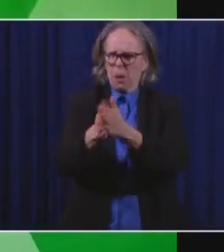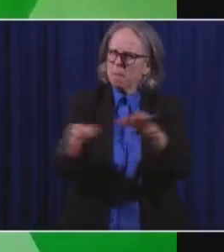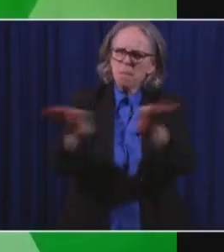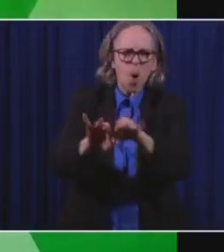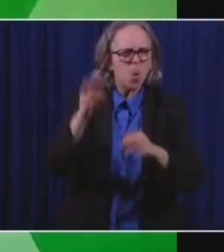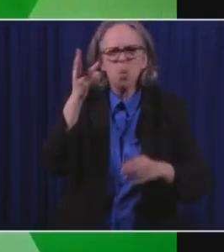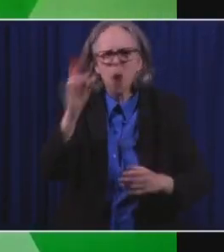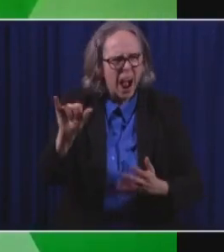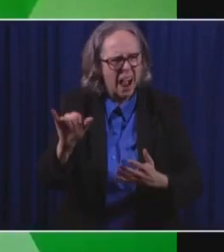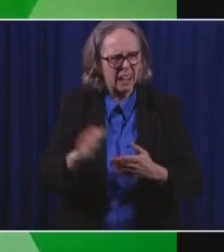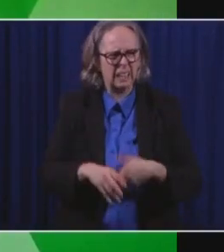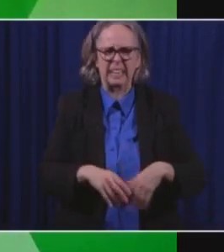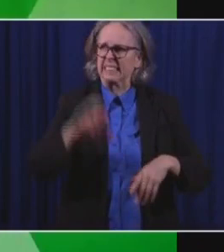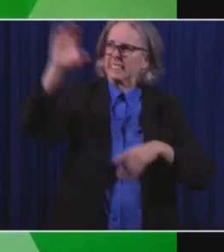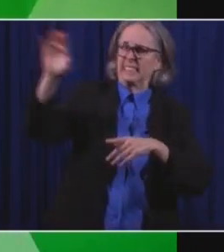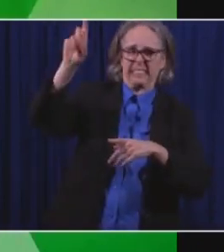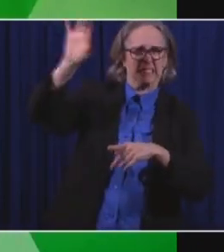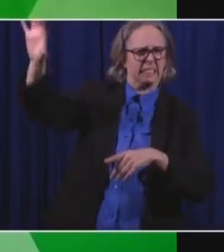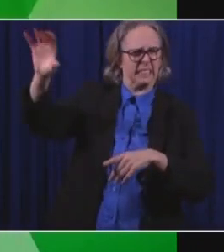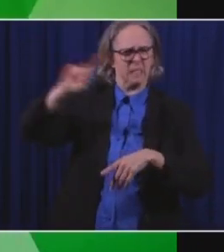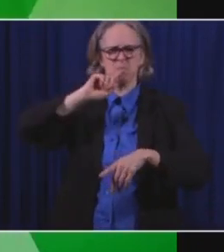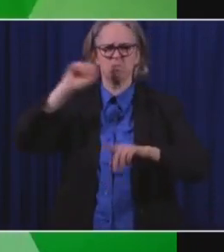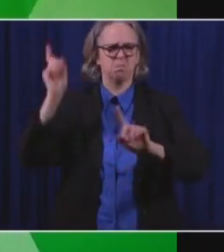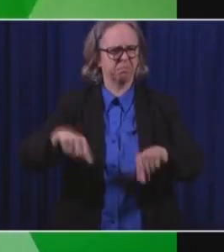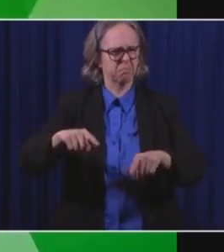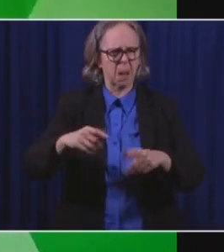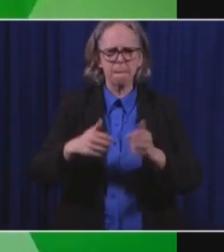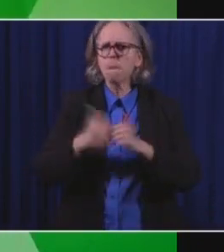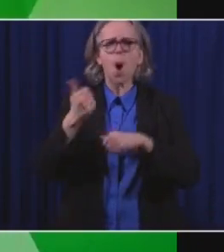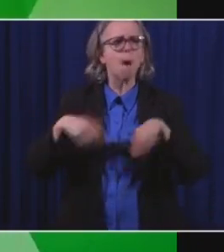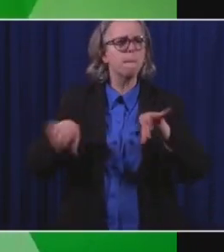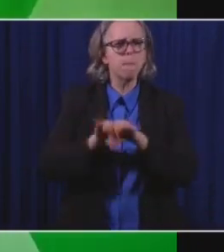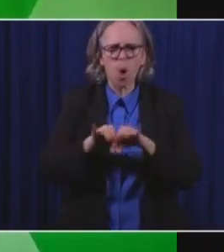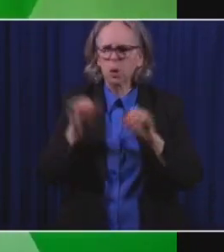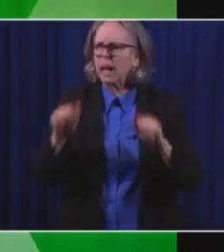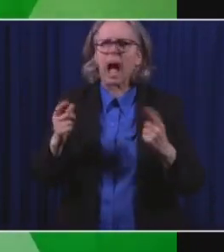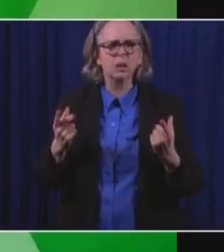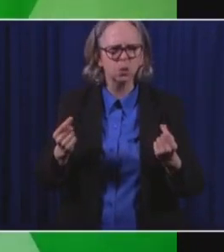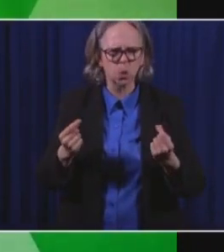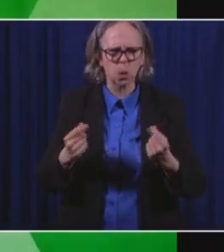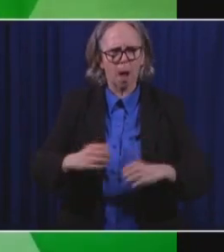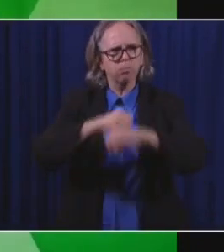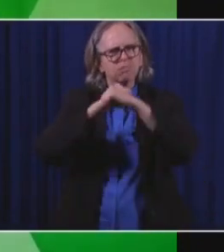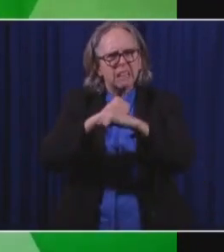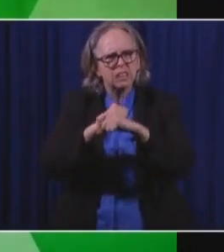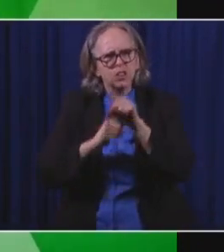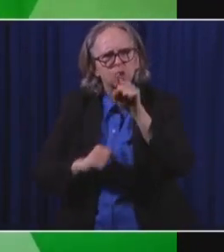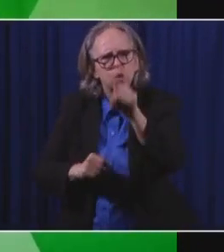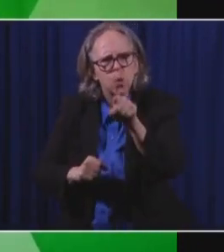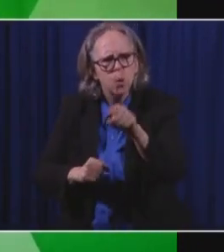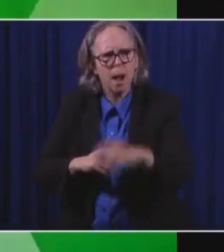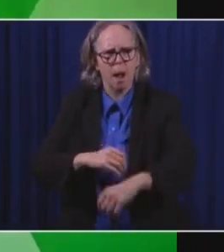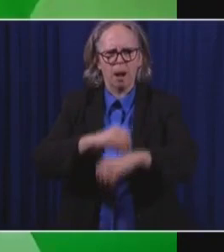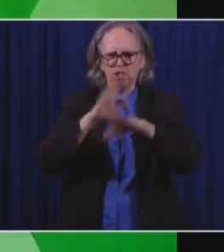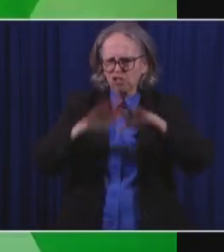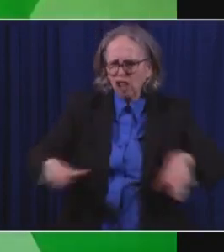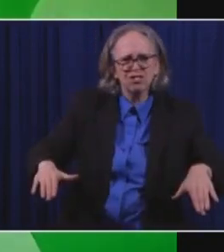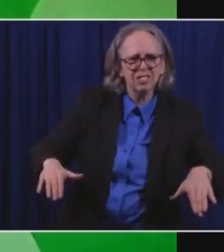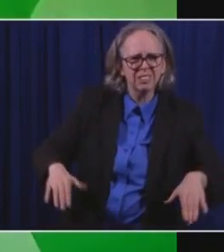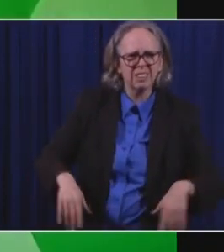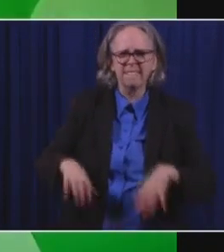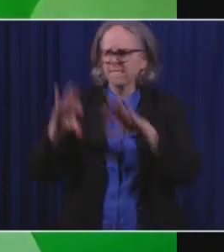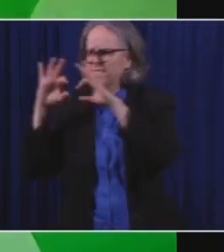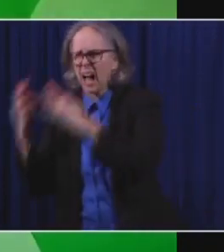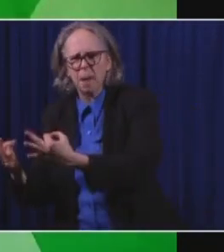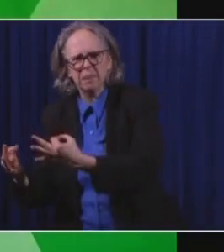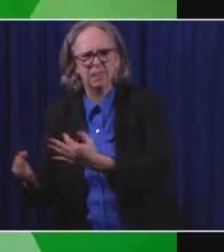that's one of the most important things that you can do to protect your family, your children, your loved ones from disease and illness. The